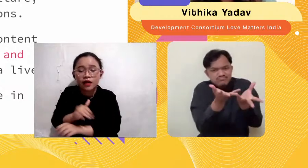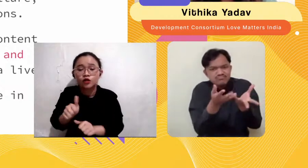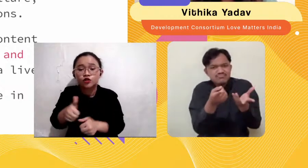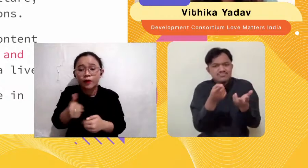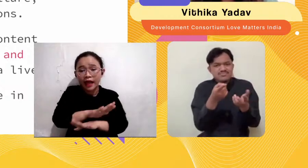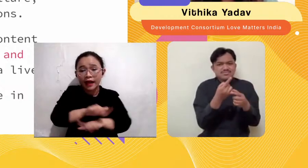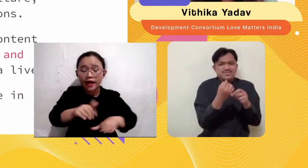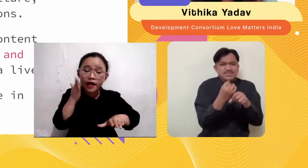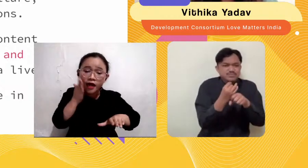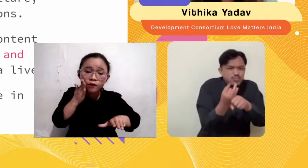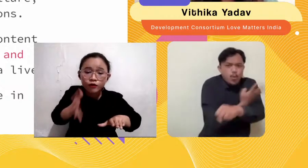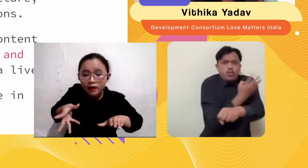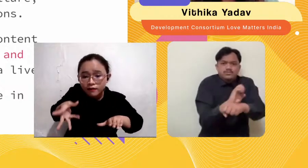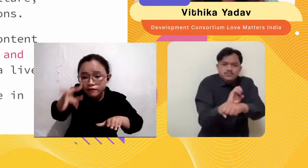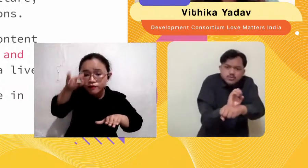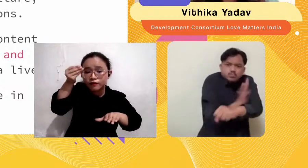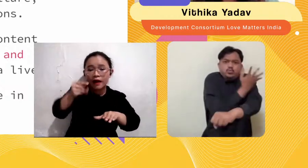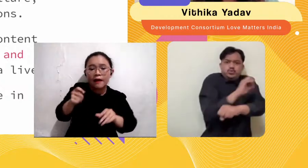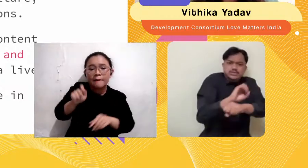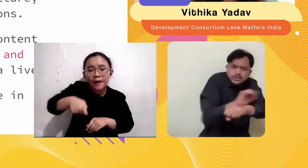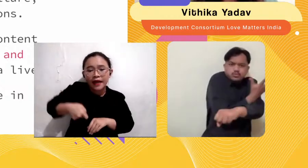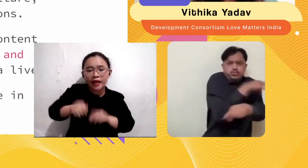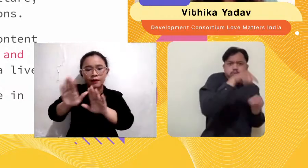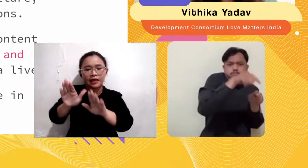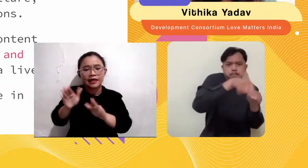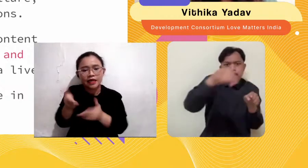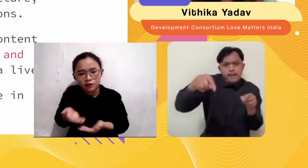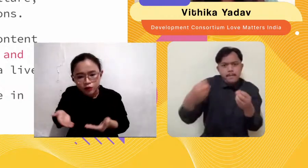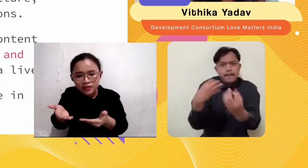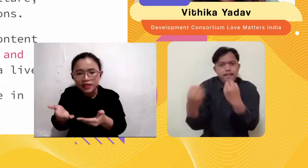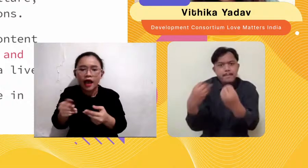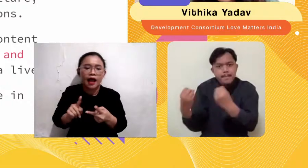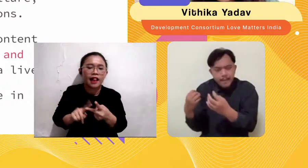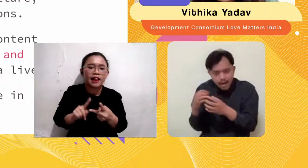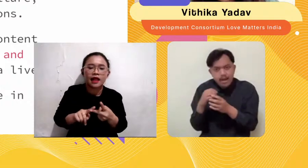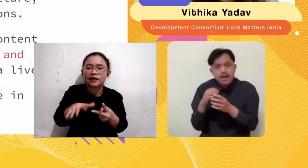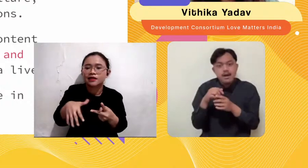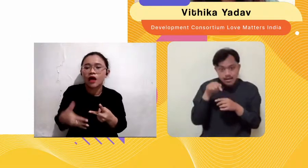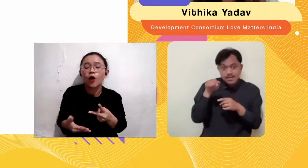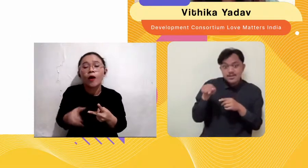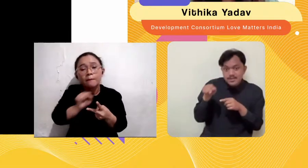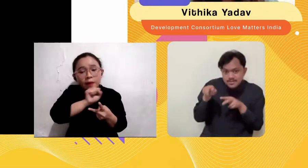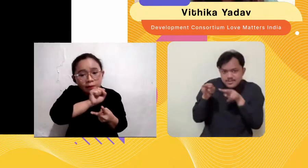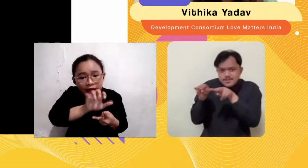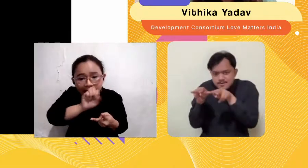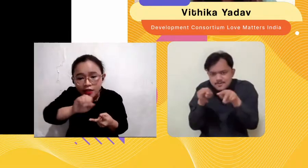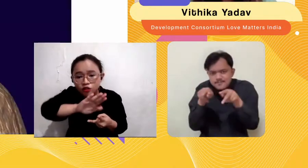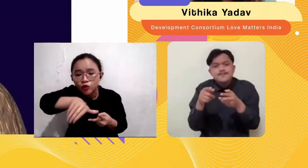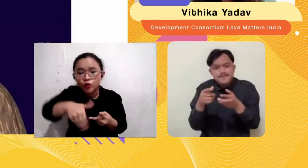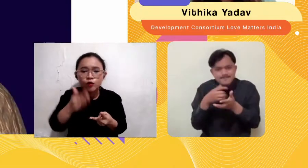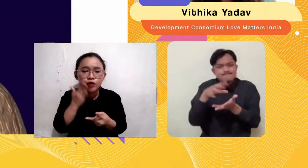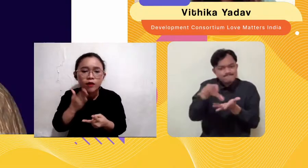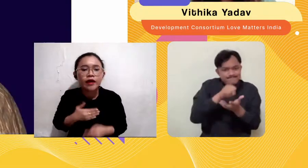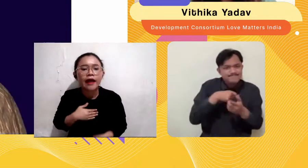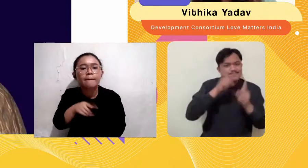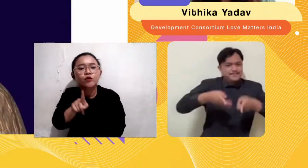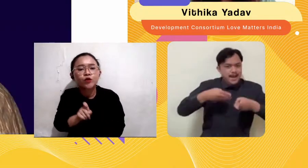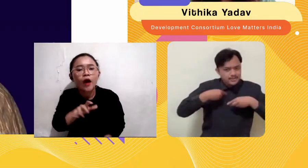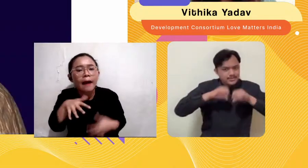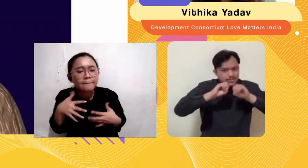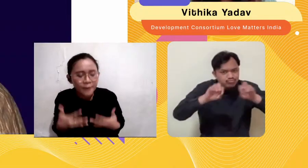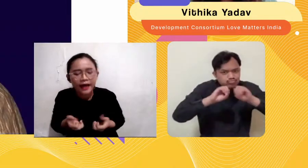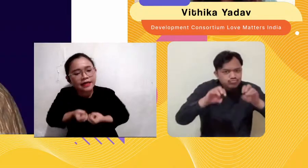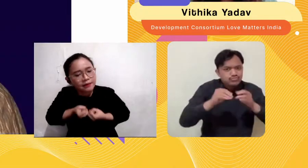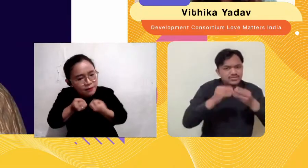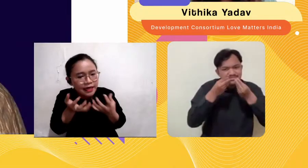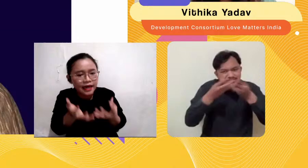really work in terms of promoting CSC and giving the young people the information they need. These are just